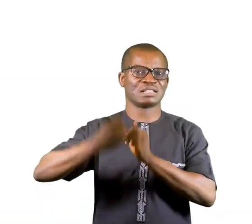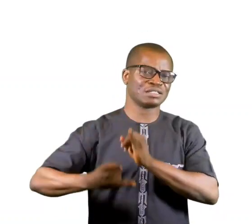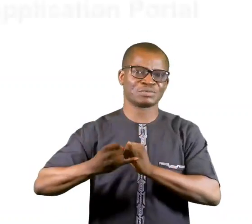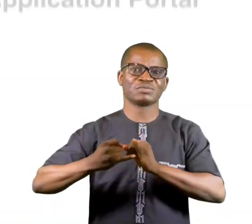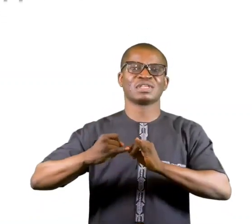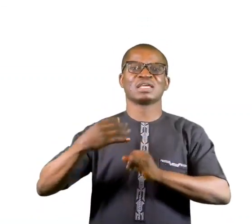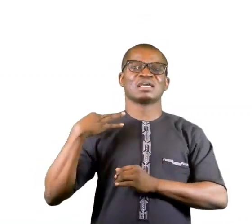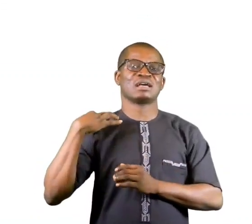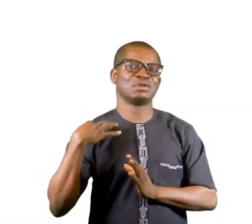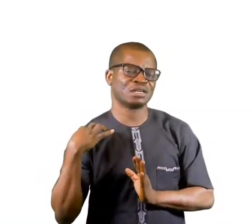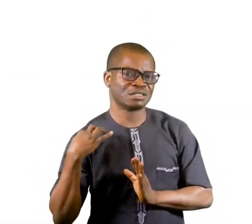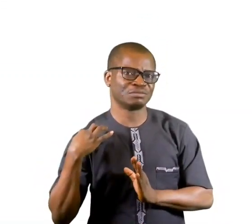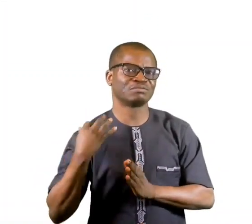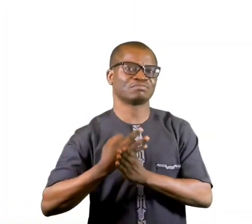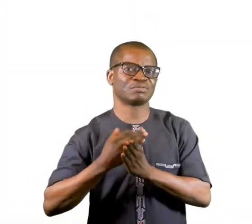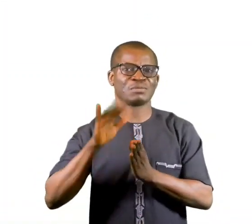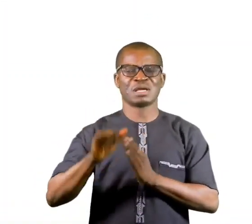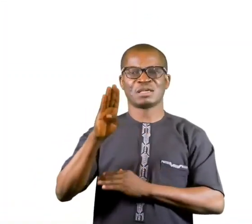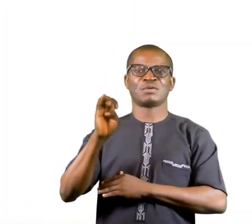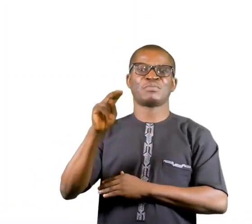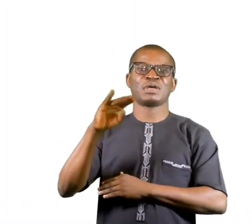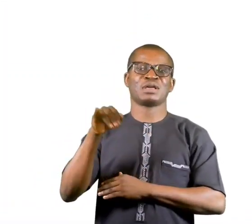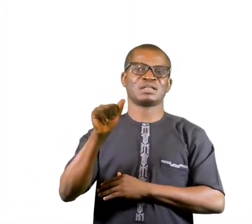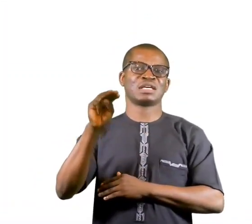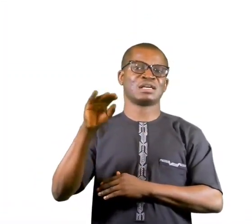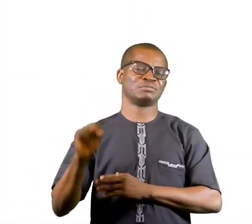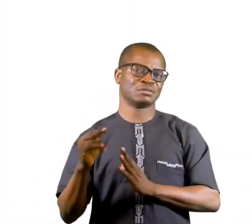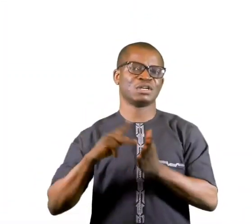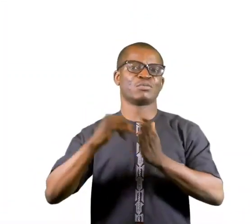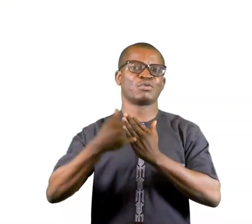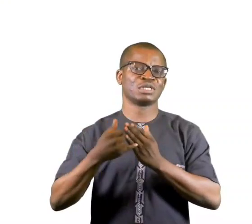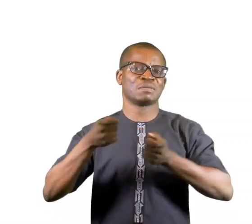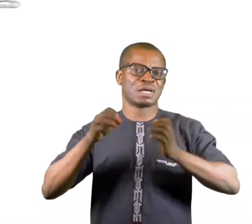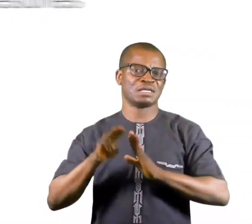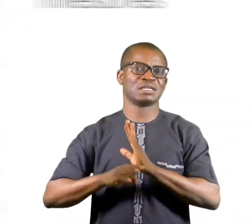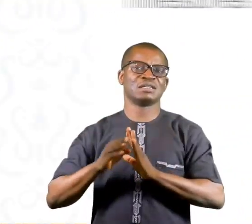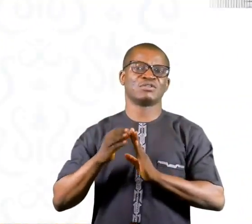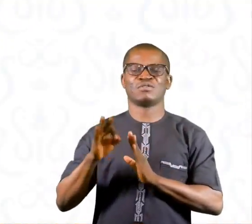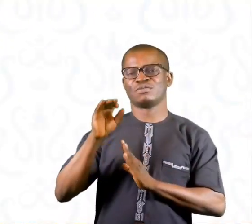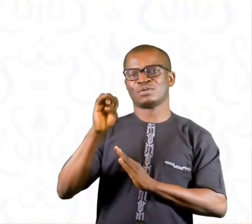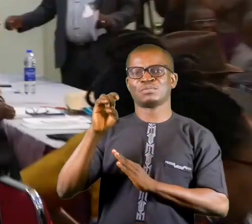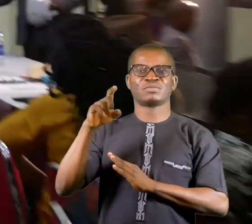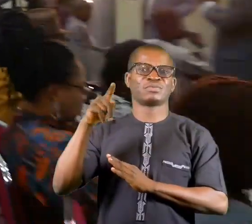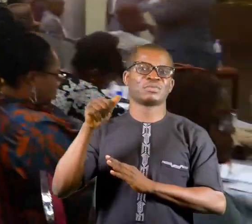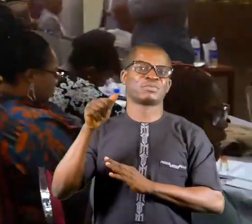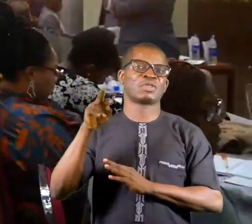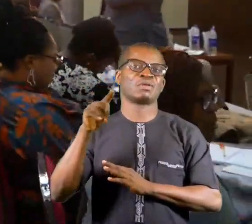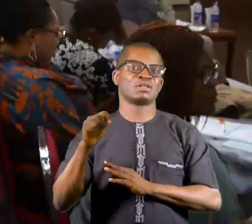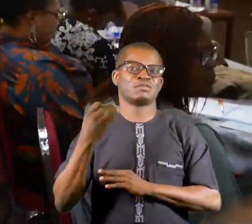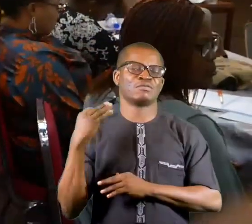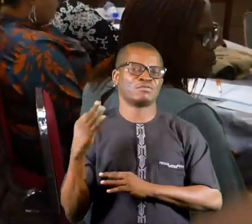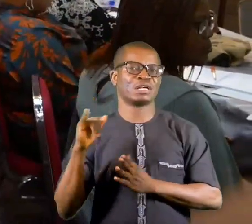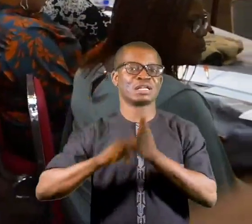in Persons Clearance Application Portal Milestones by Benjamin Eneanya, Project Manager, Expertise France. The